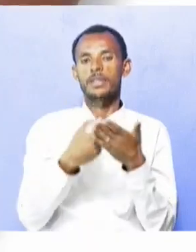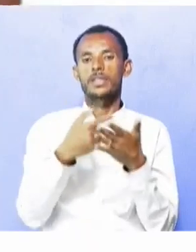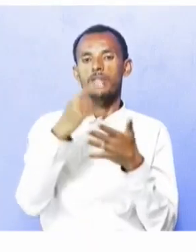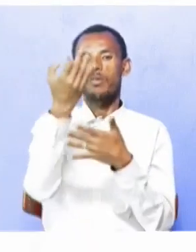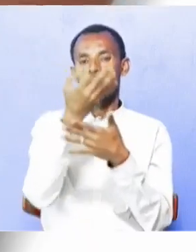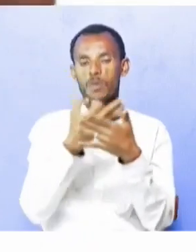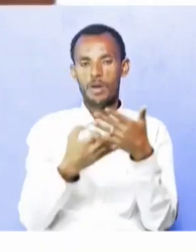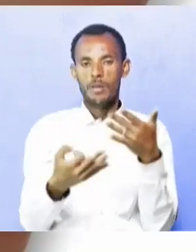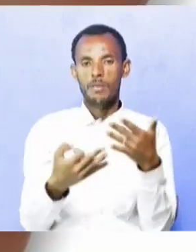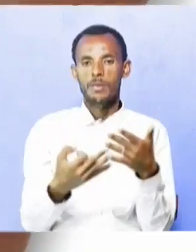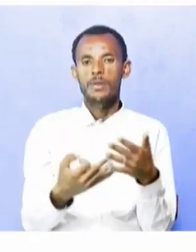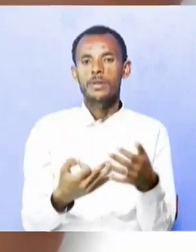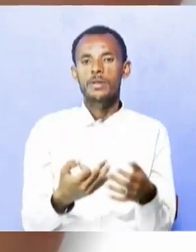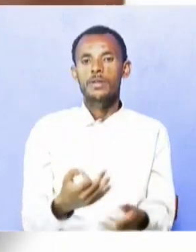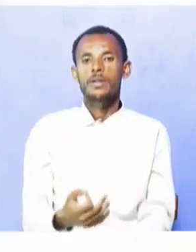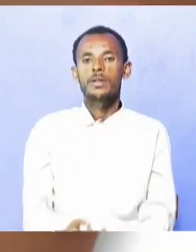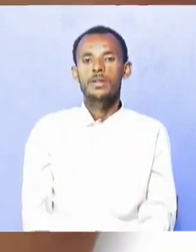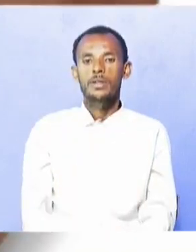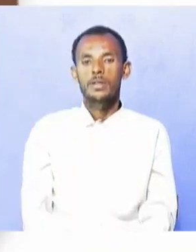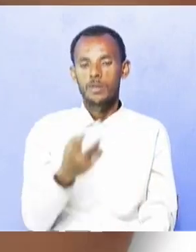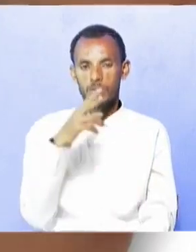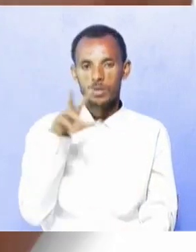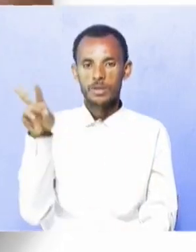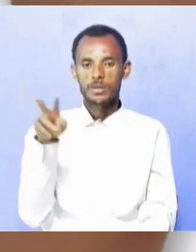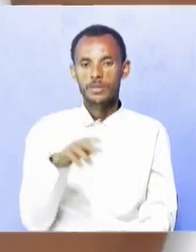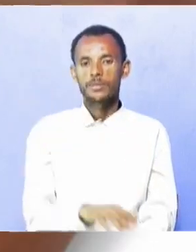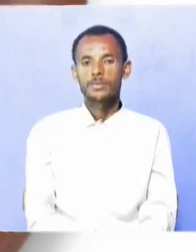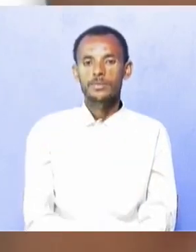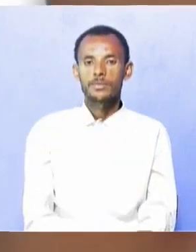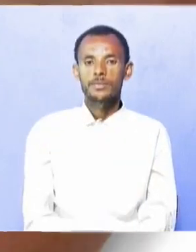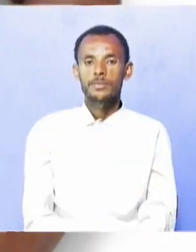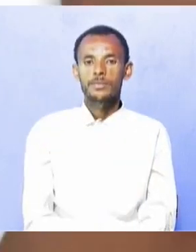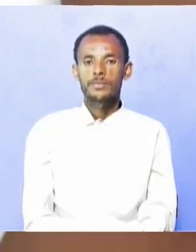Okay, somewhere here there is